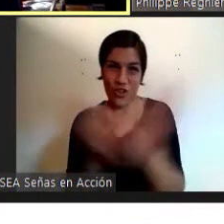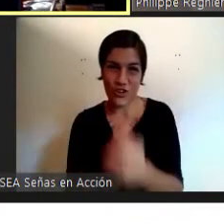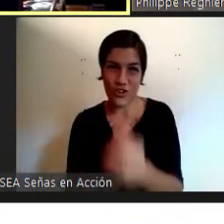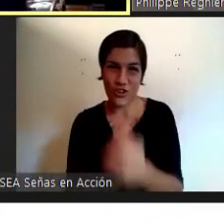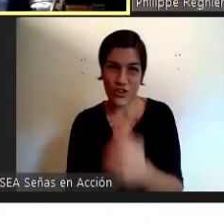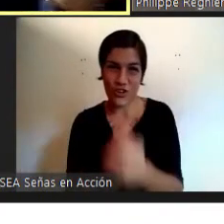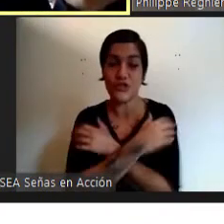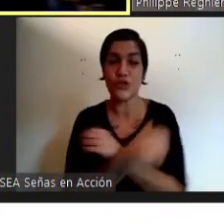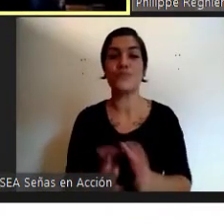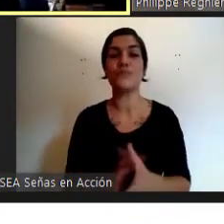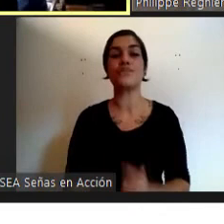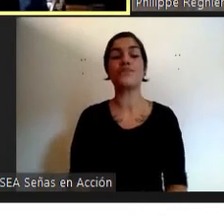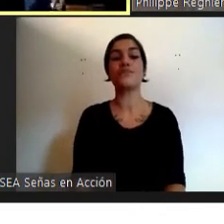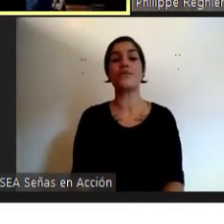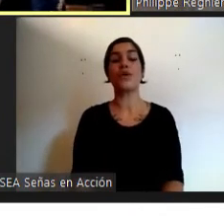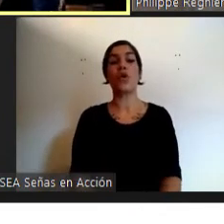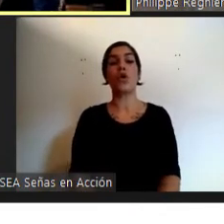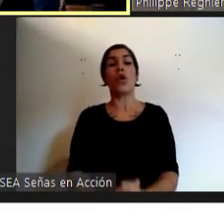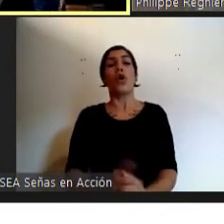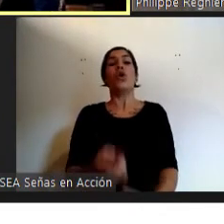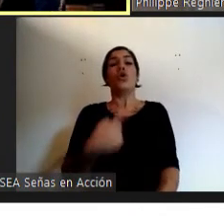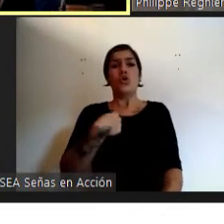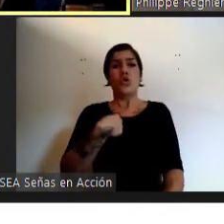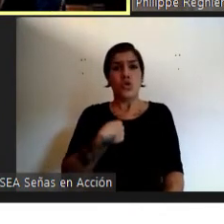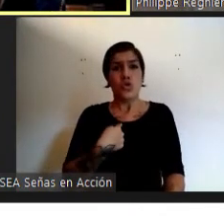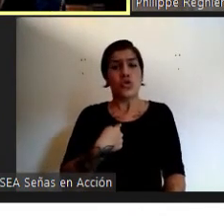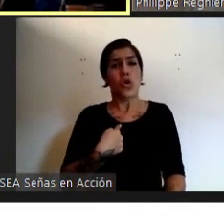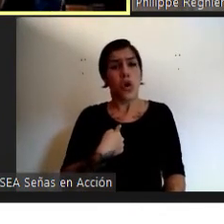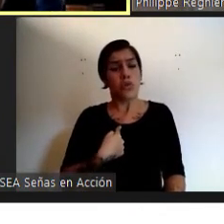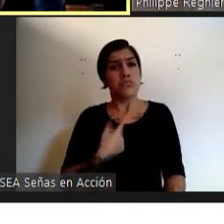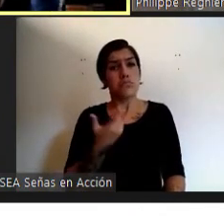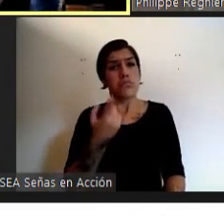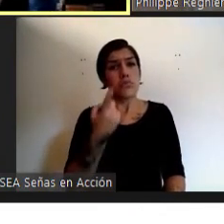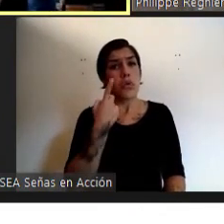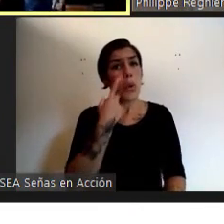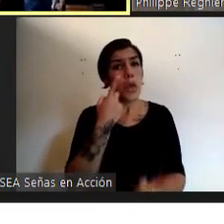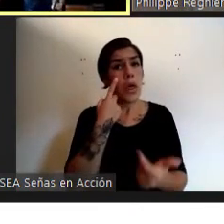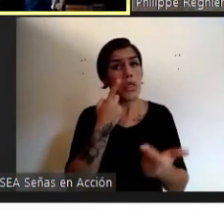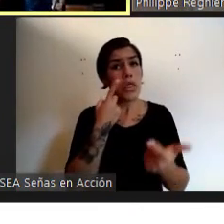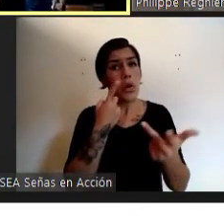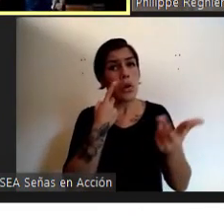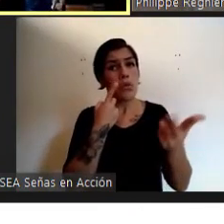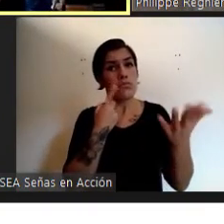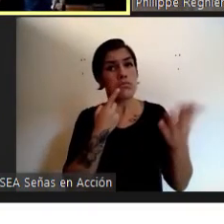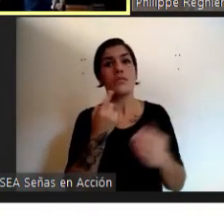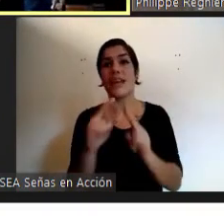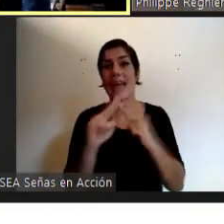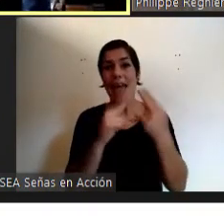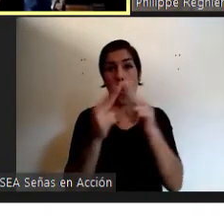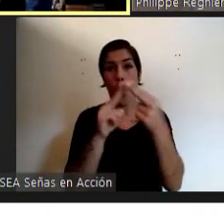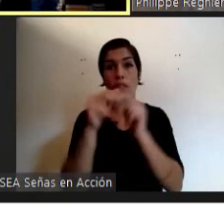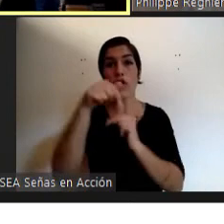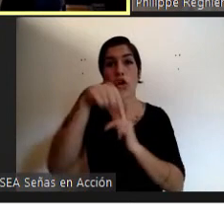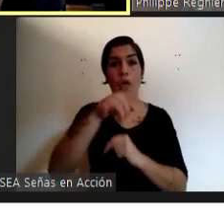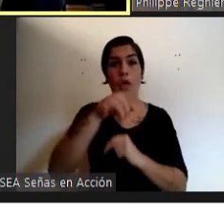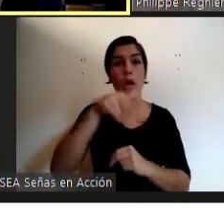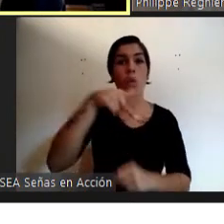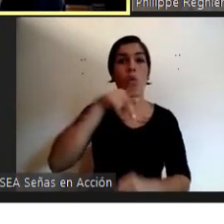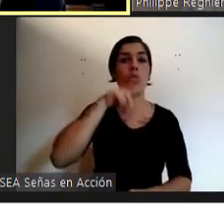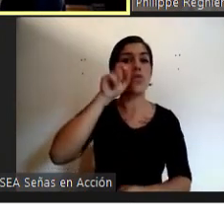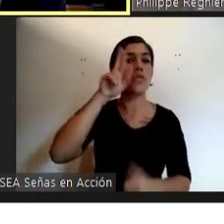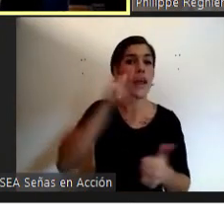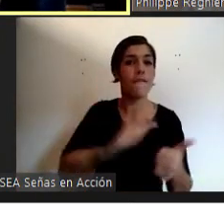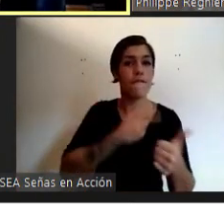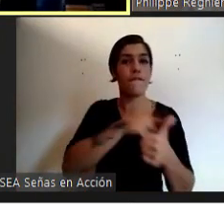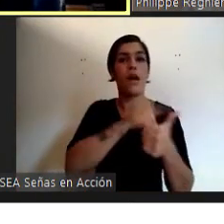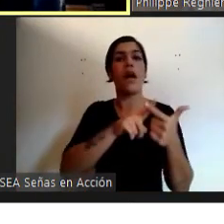from my distance to all participants. I was following up on conversations in UNTREF, also